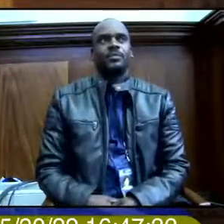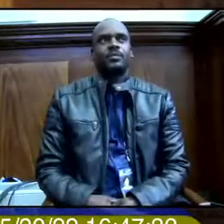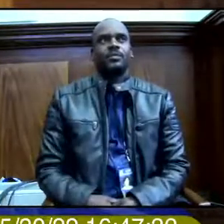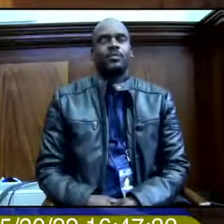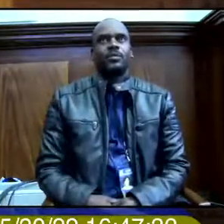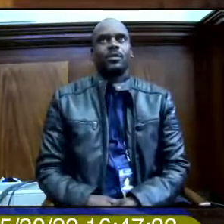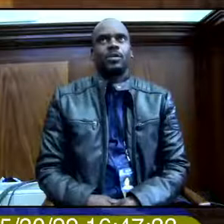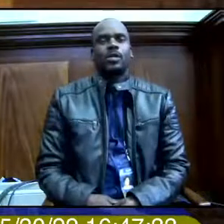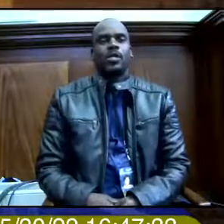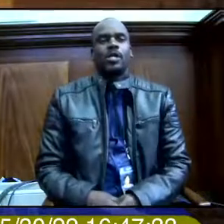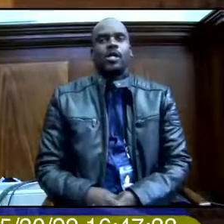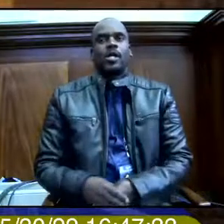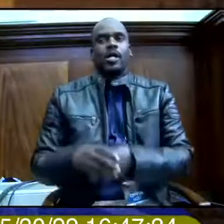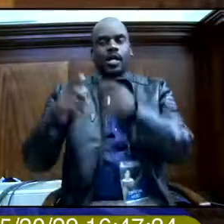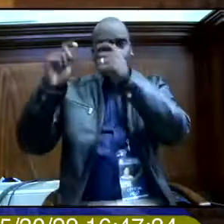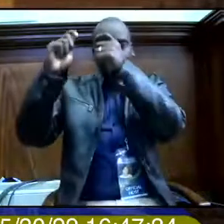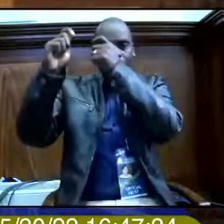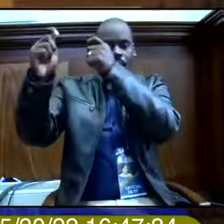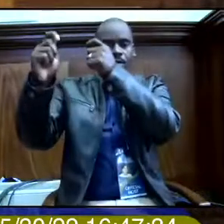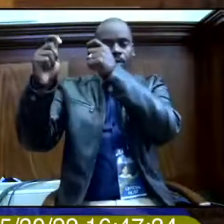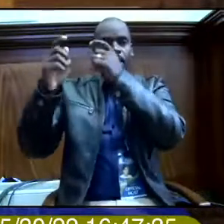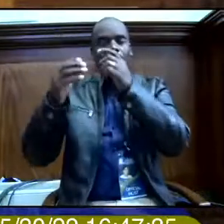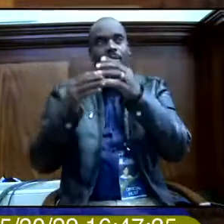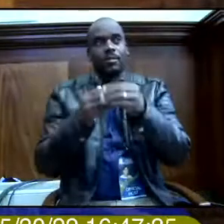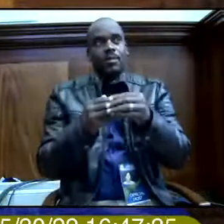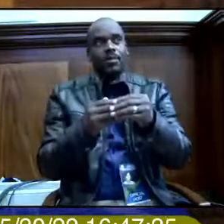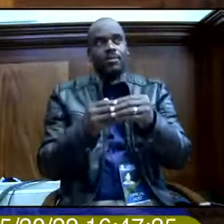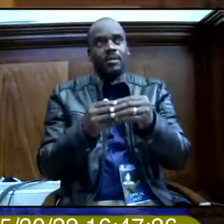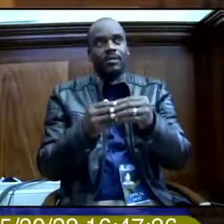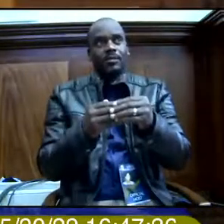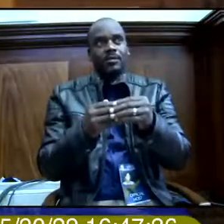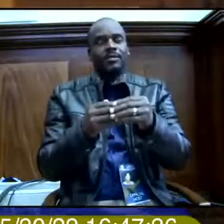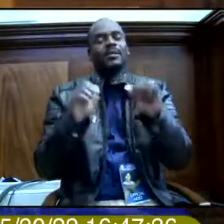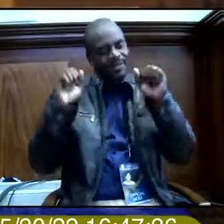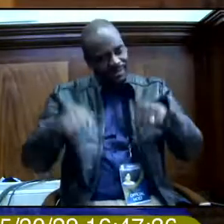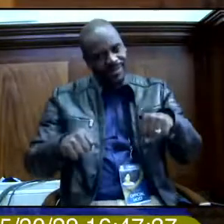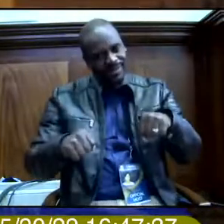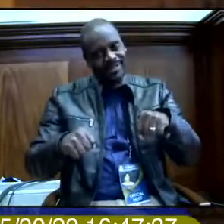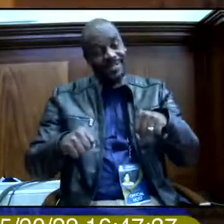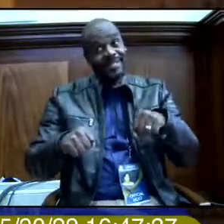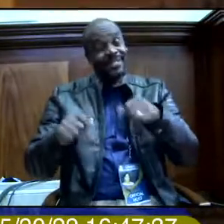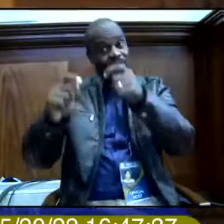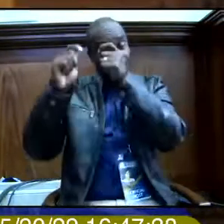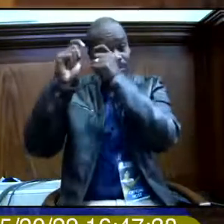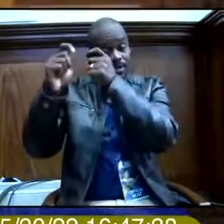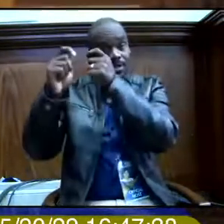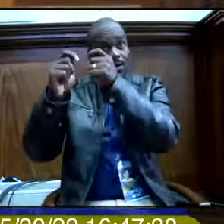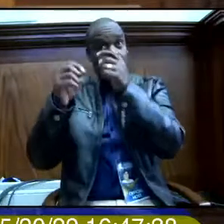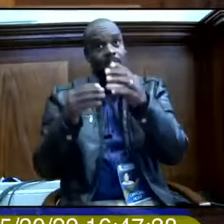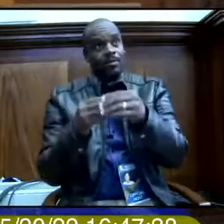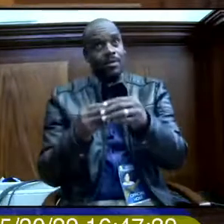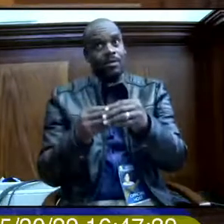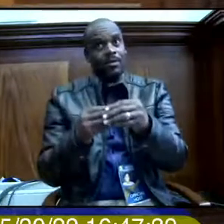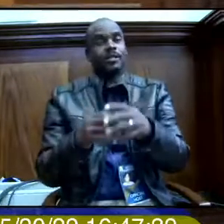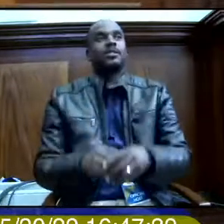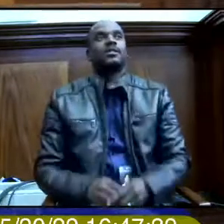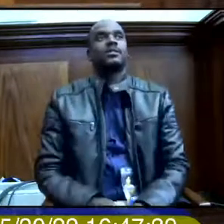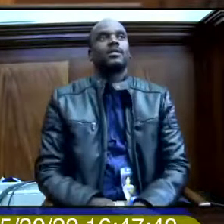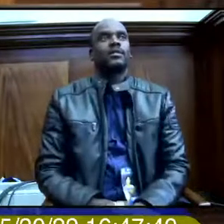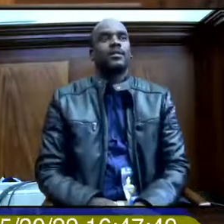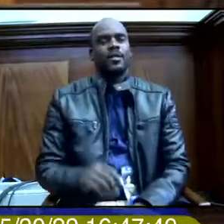honorable members yes of course honorable members um